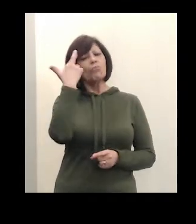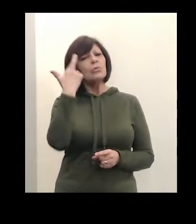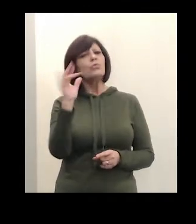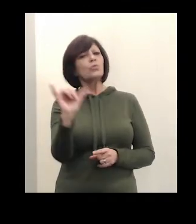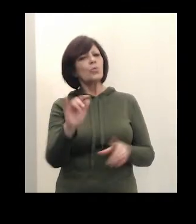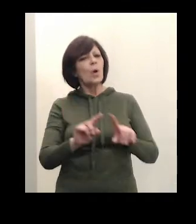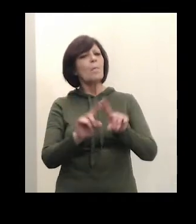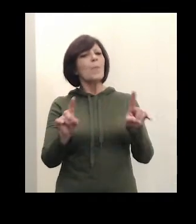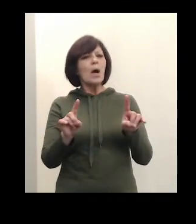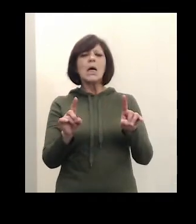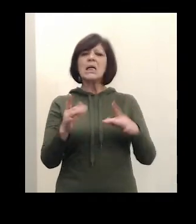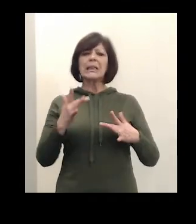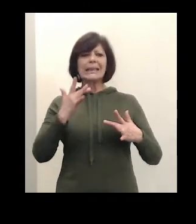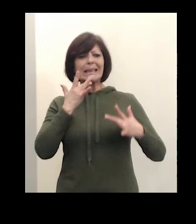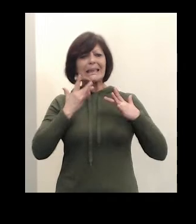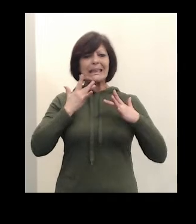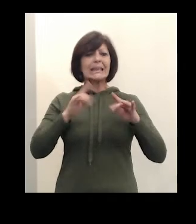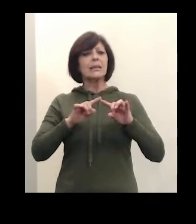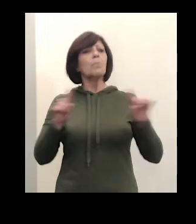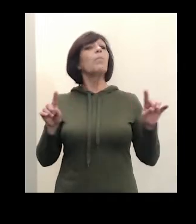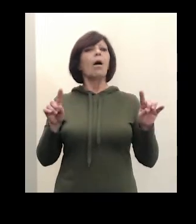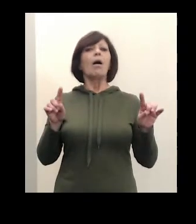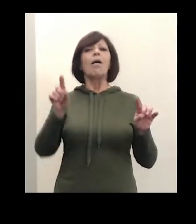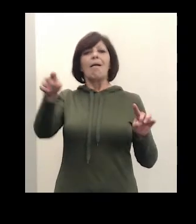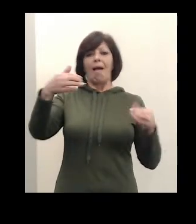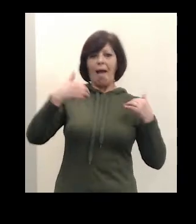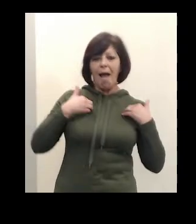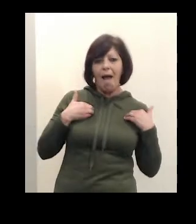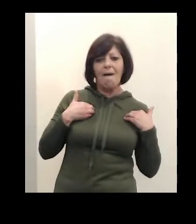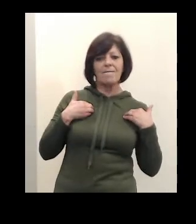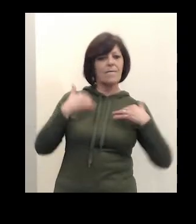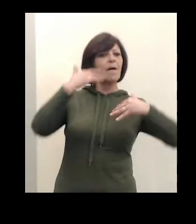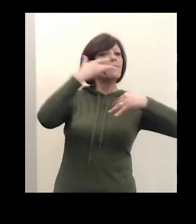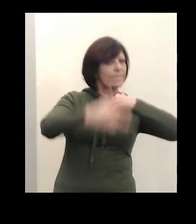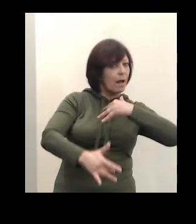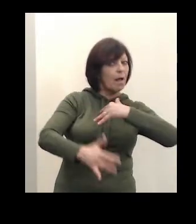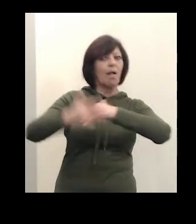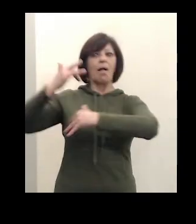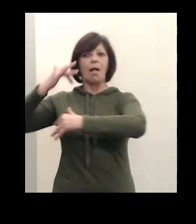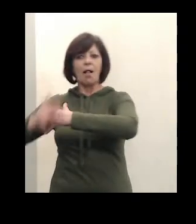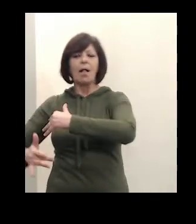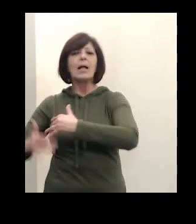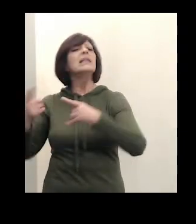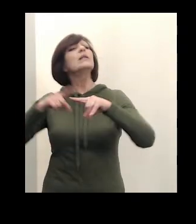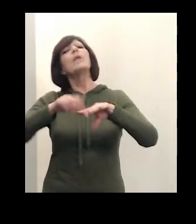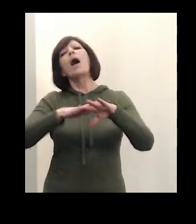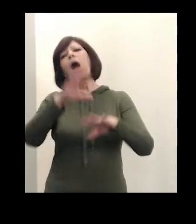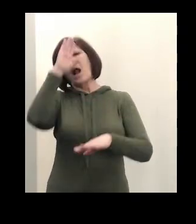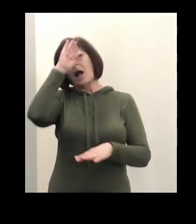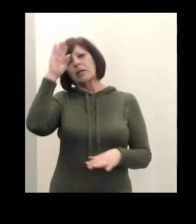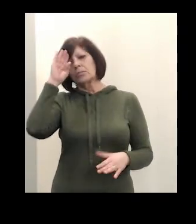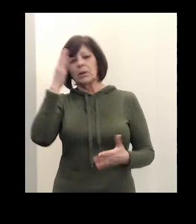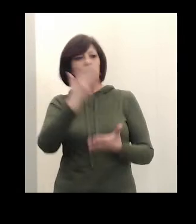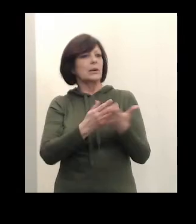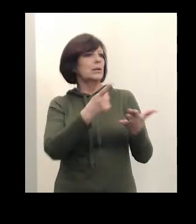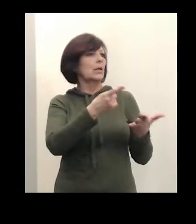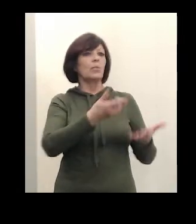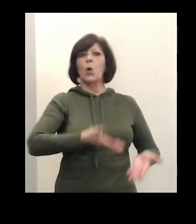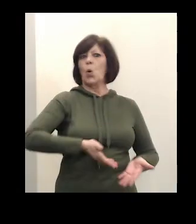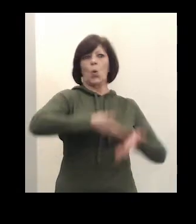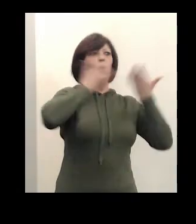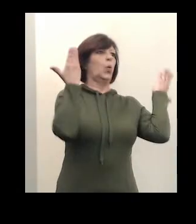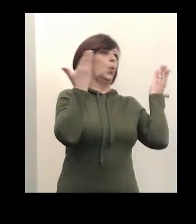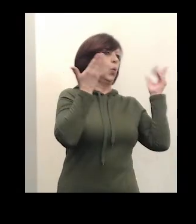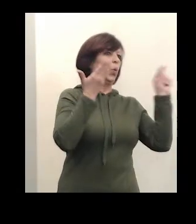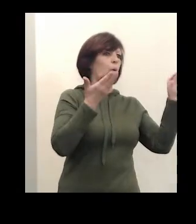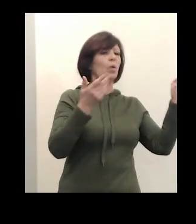tight, they do at least have some capacity. This varies by hospital. Some hospitals have no acute care beds available, but they might have